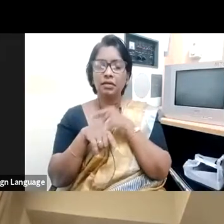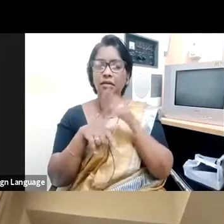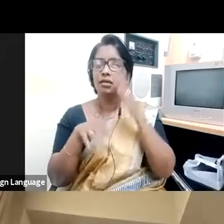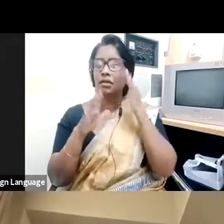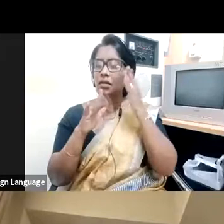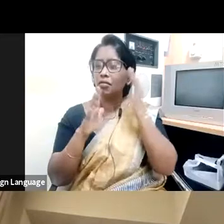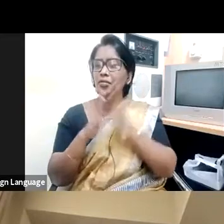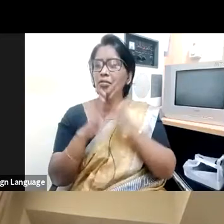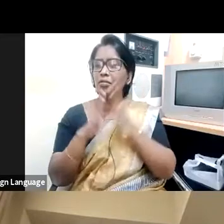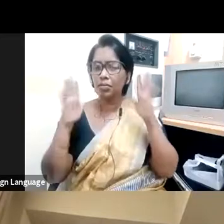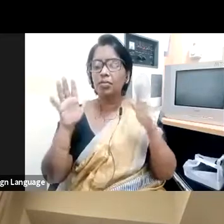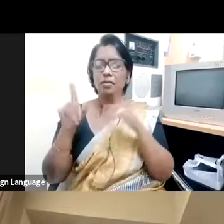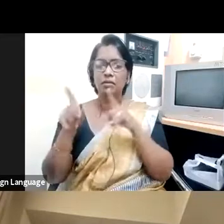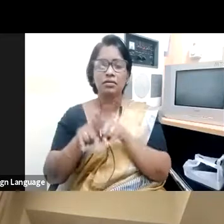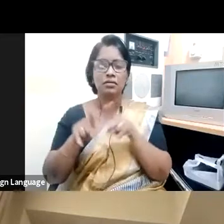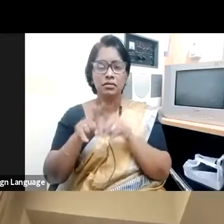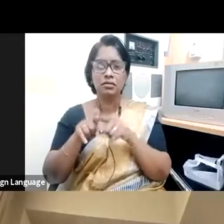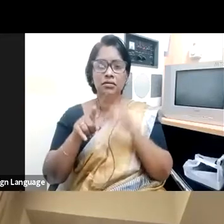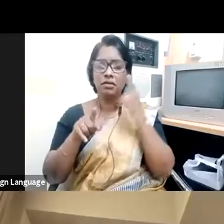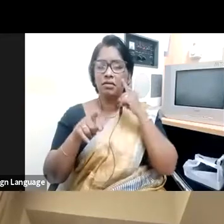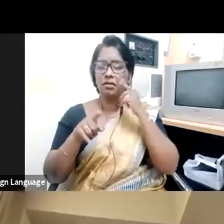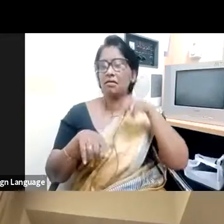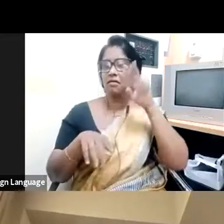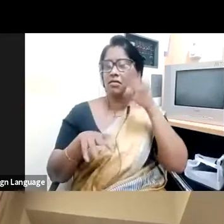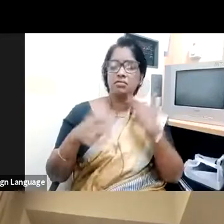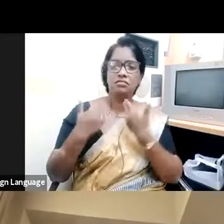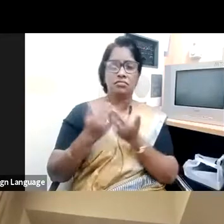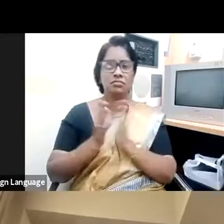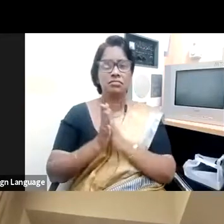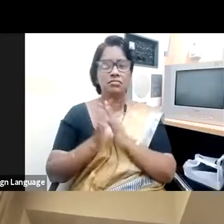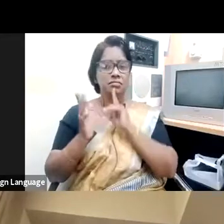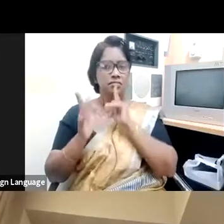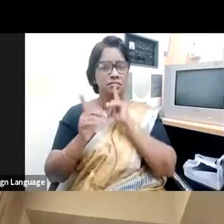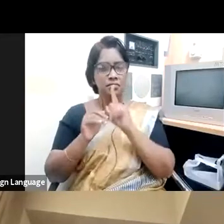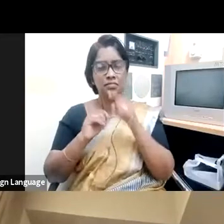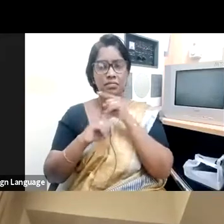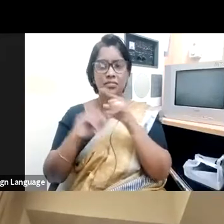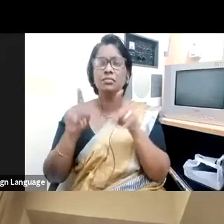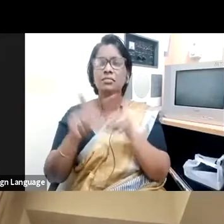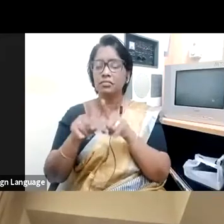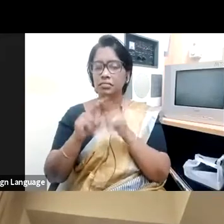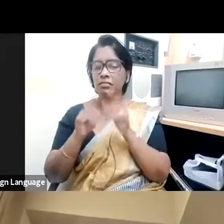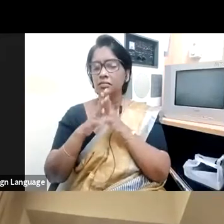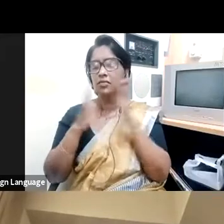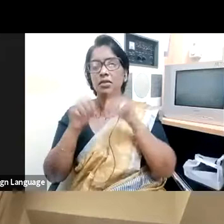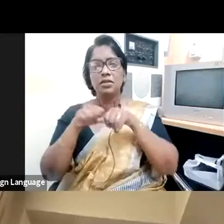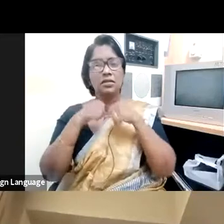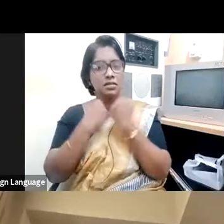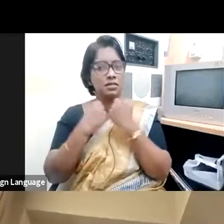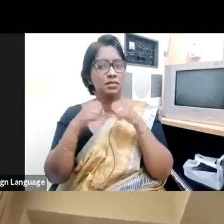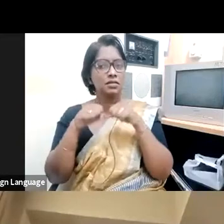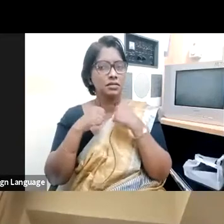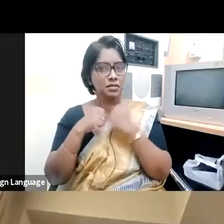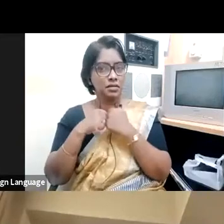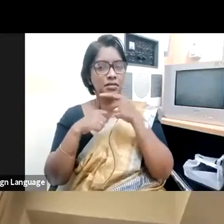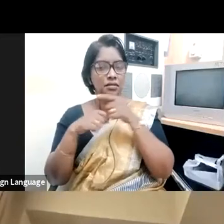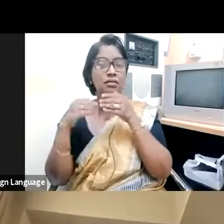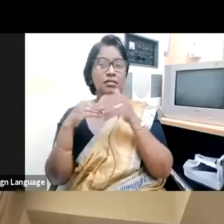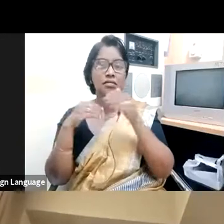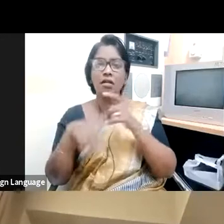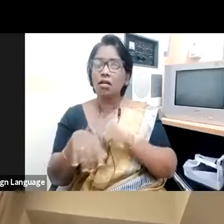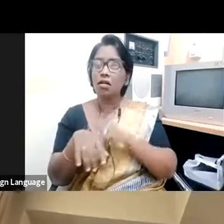That is thanks to the contribution of many brands and companies really pushing the boundaries on this, and we need more of that. With that being said,